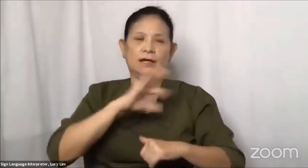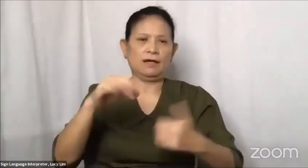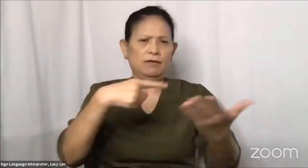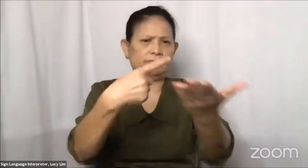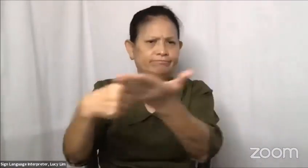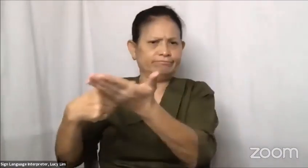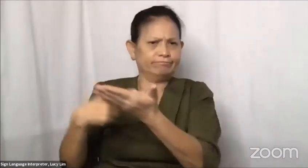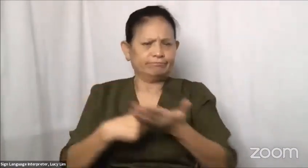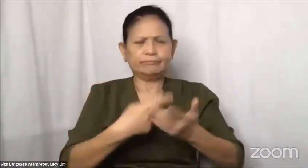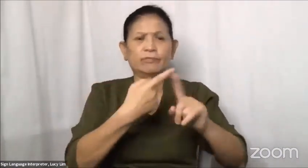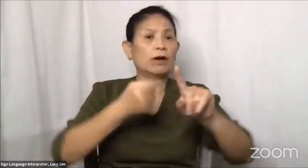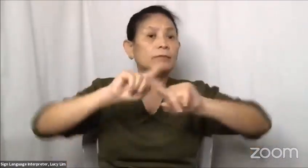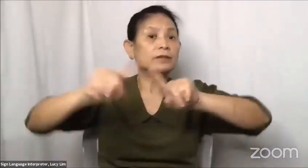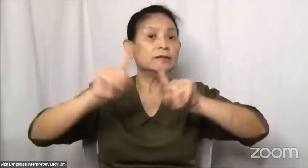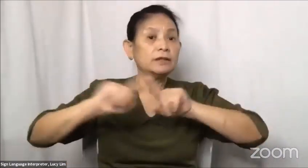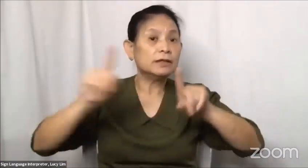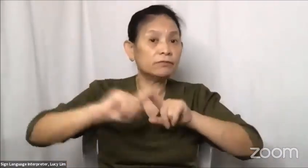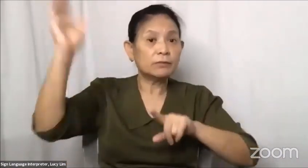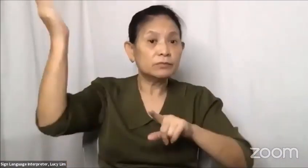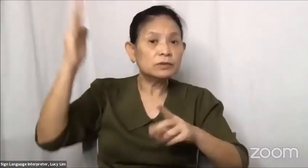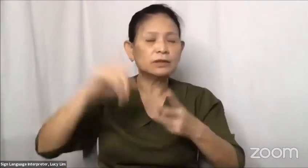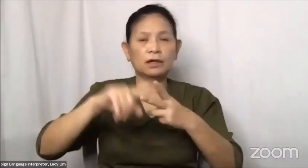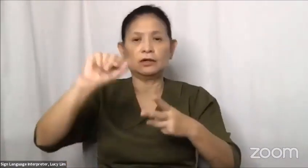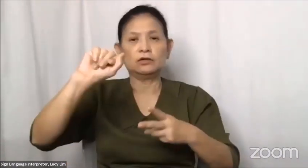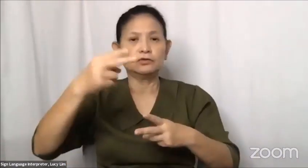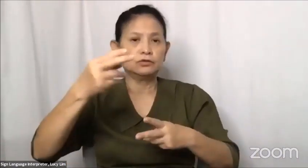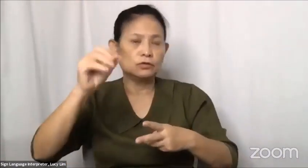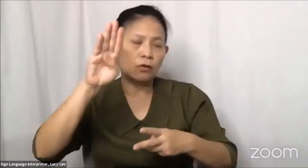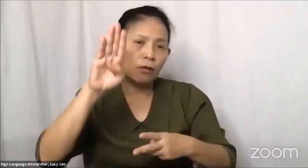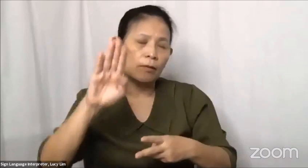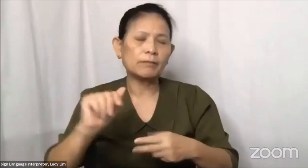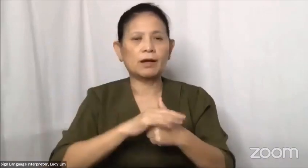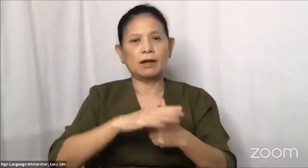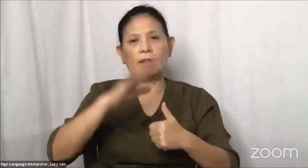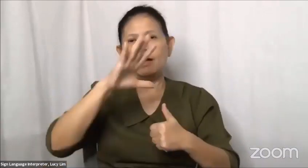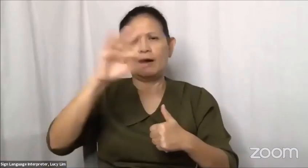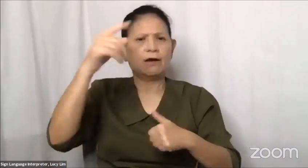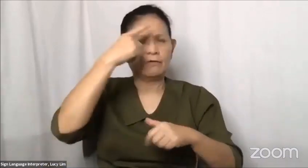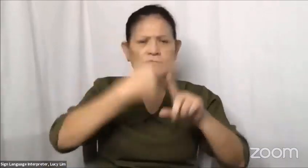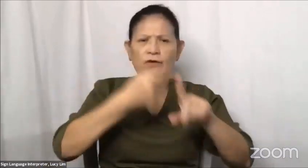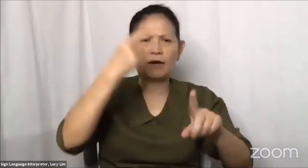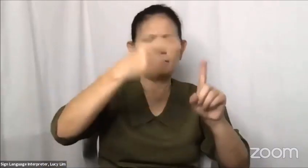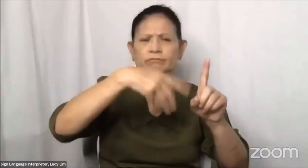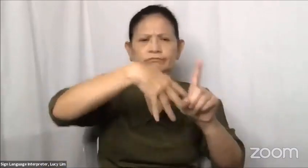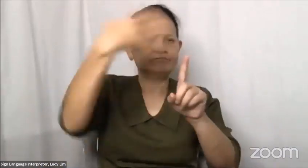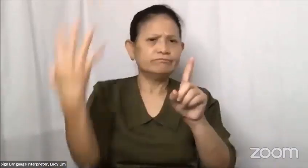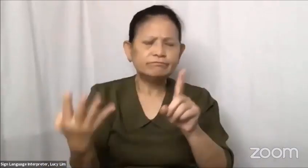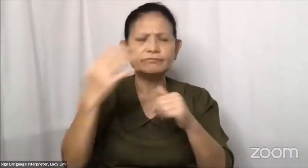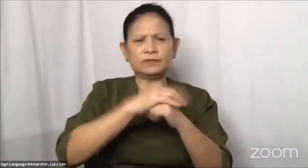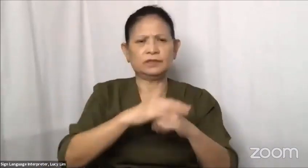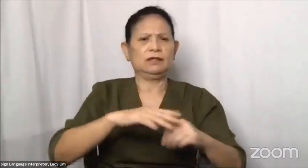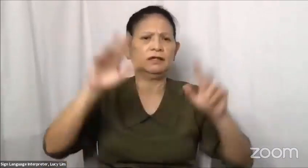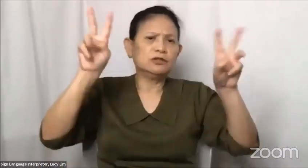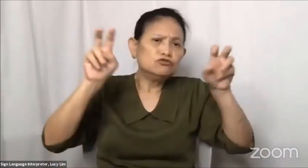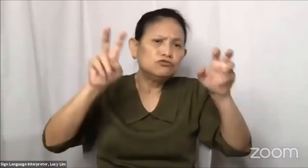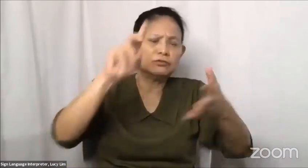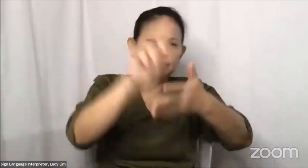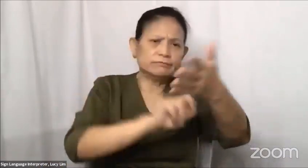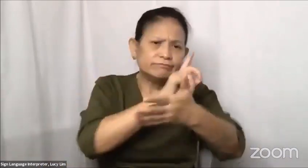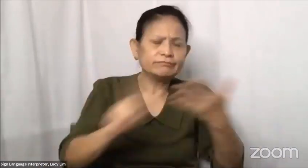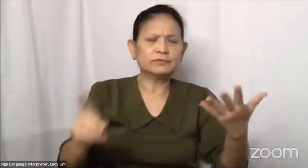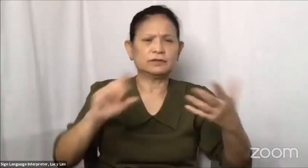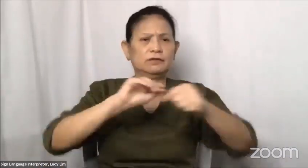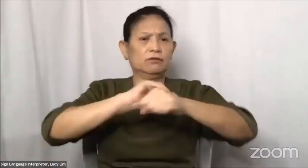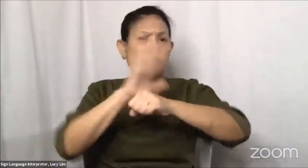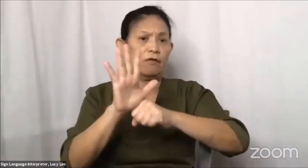presenters such as Soba and Rukshana about LGBTIQ issues, discrimination, and COVID impact